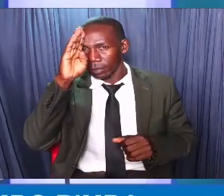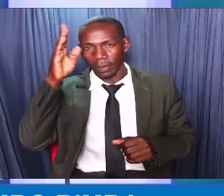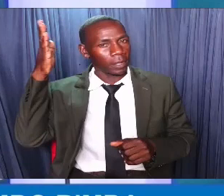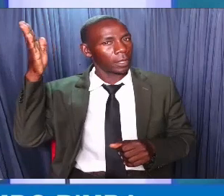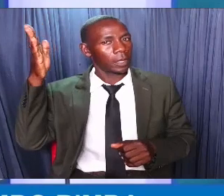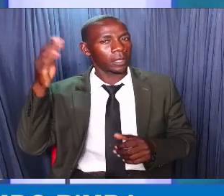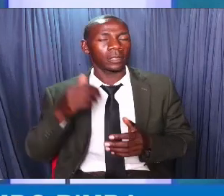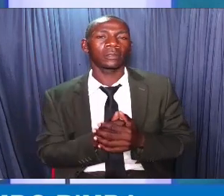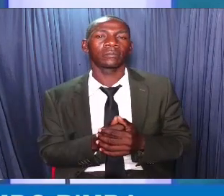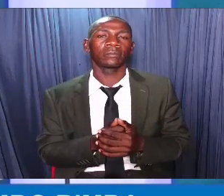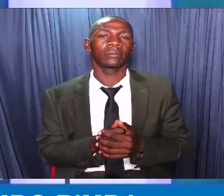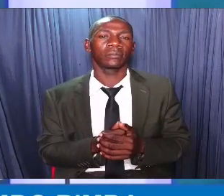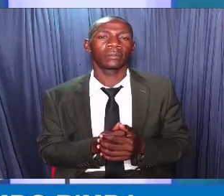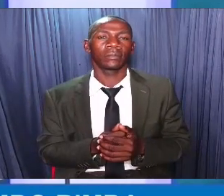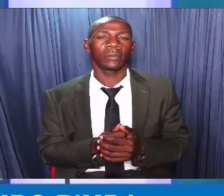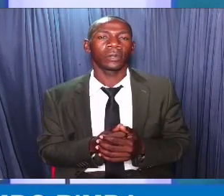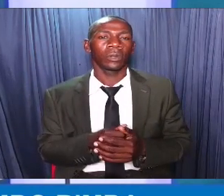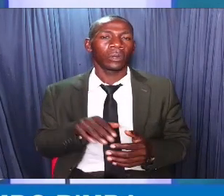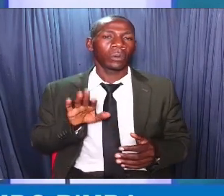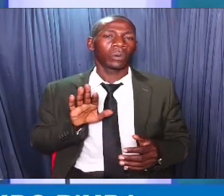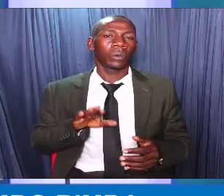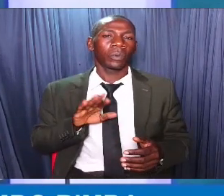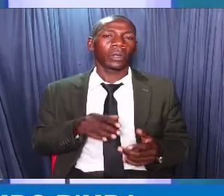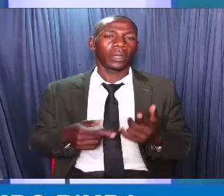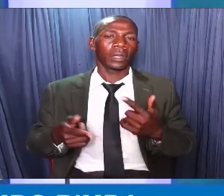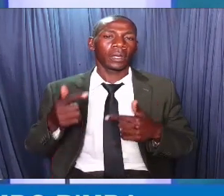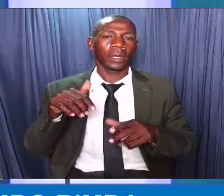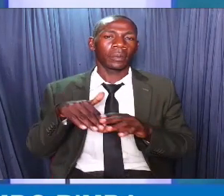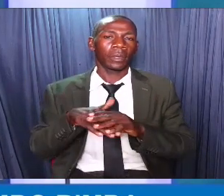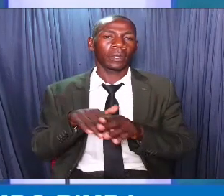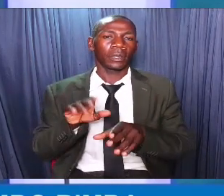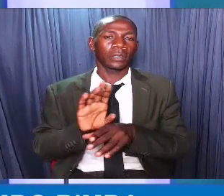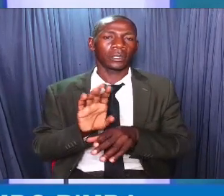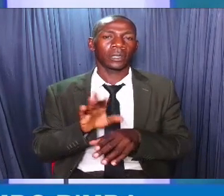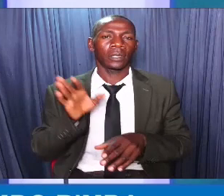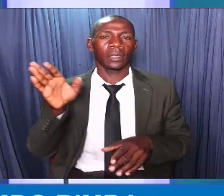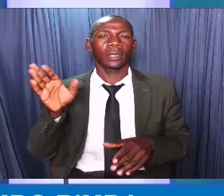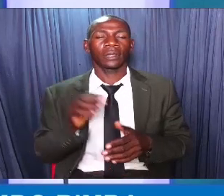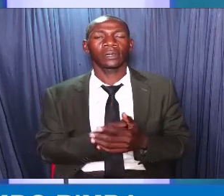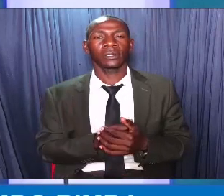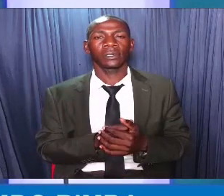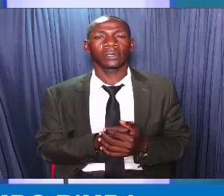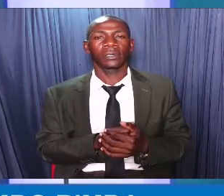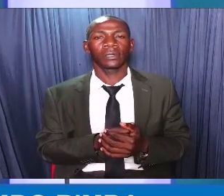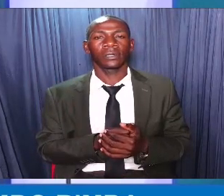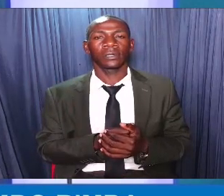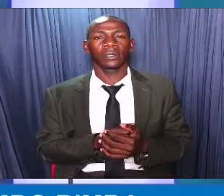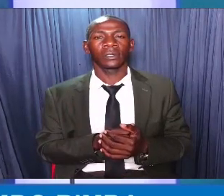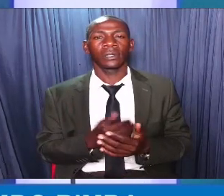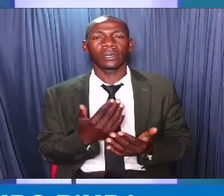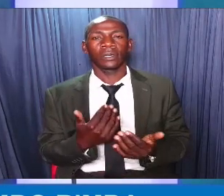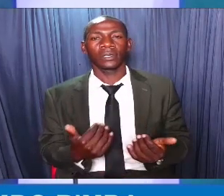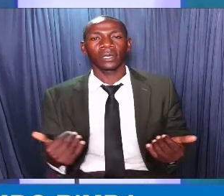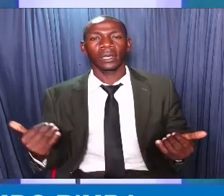Bungoma. Alikuja mama mgeni mwenyewe alikuja kwake. A newcomer member in church came to her, to him. Sijui huyo mwana alikuwa